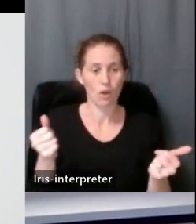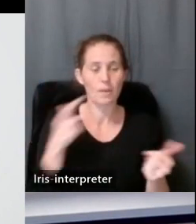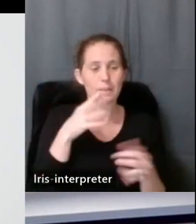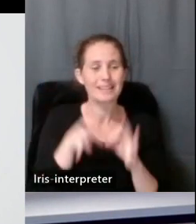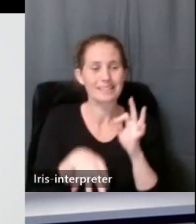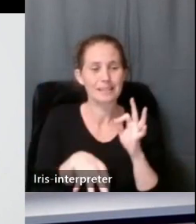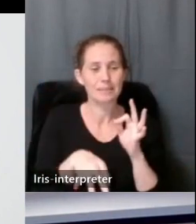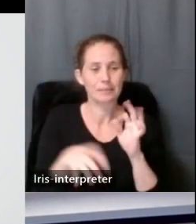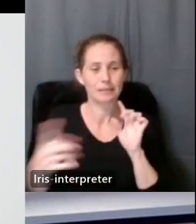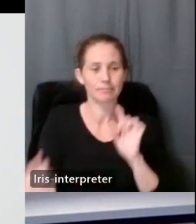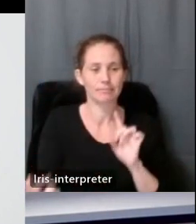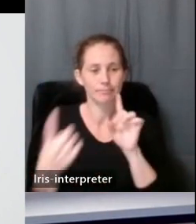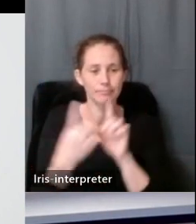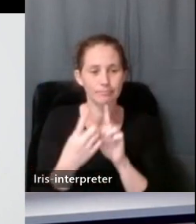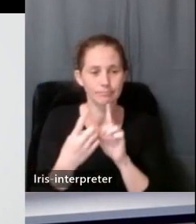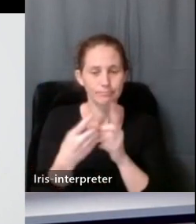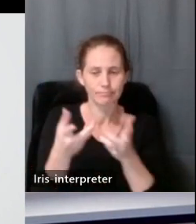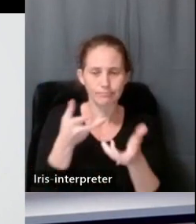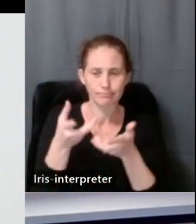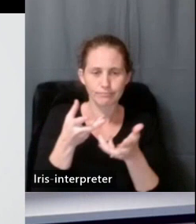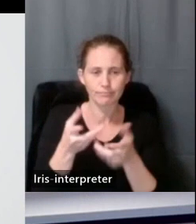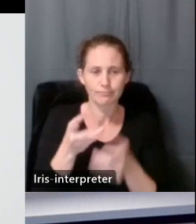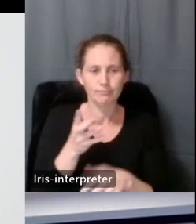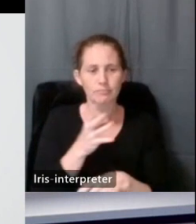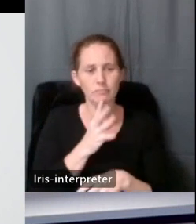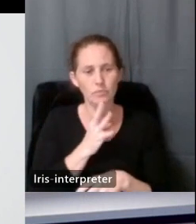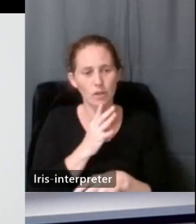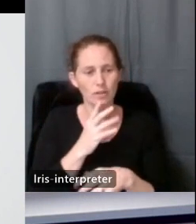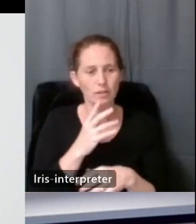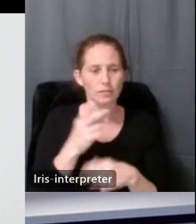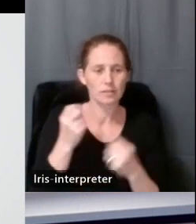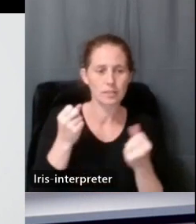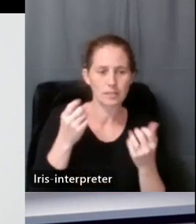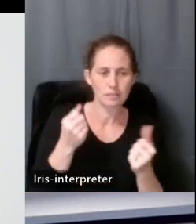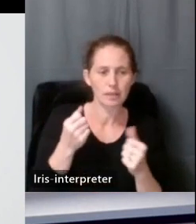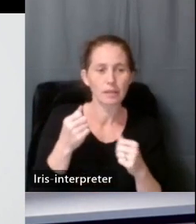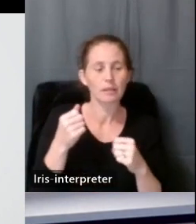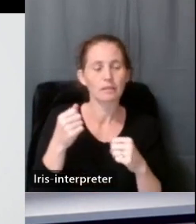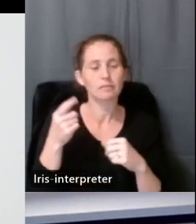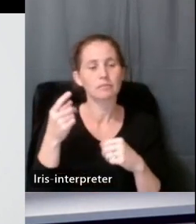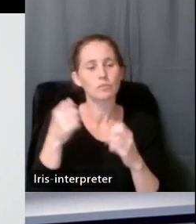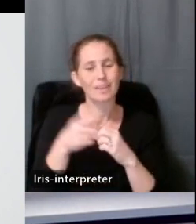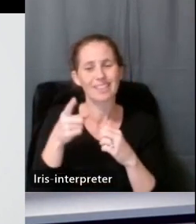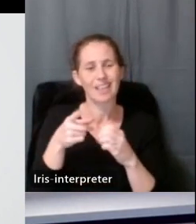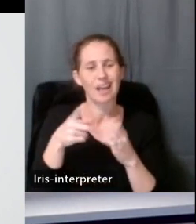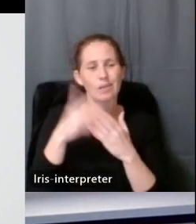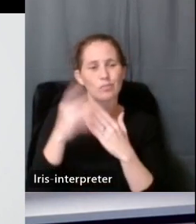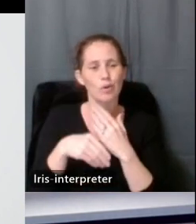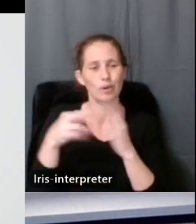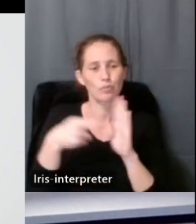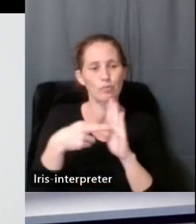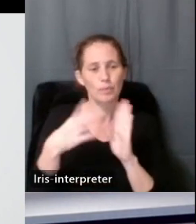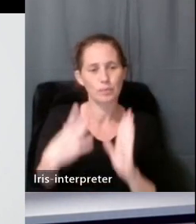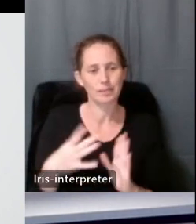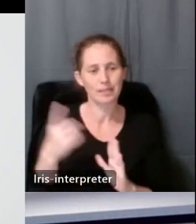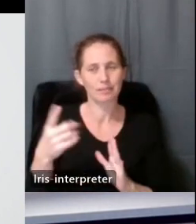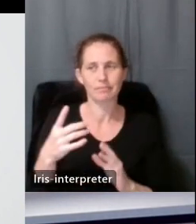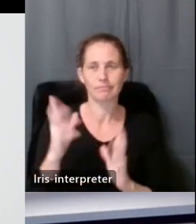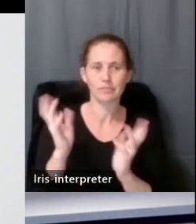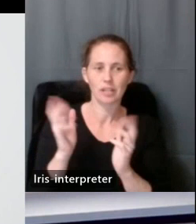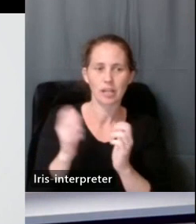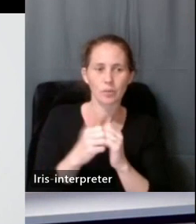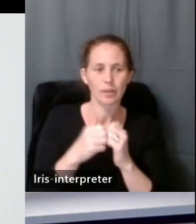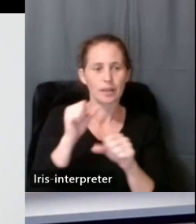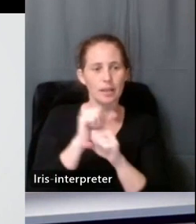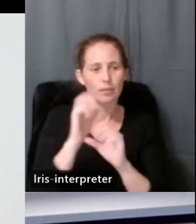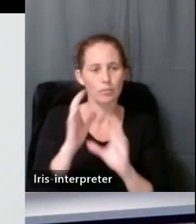simply coming together and simply talking, speaking with the program representative, speaking with the employer, speaking